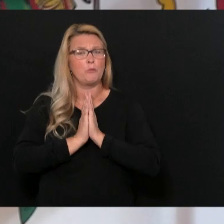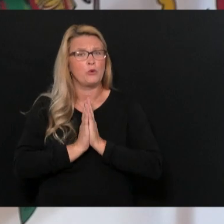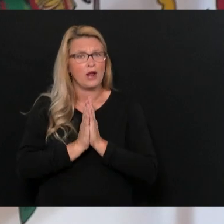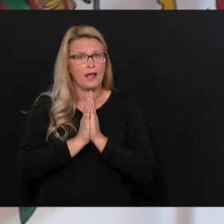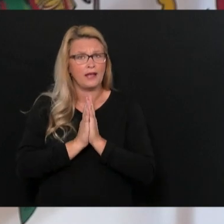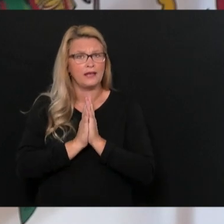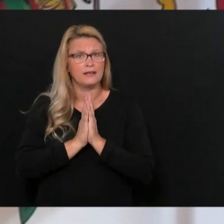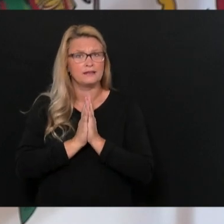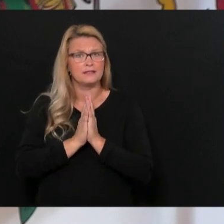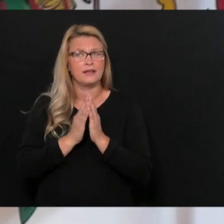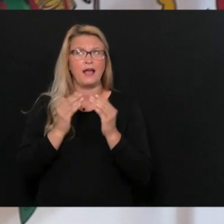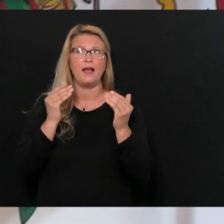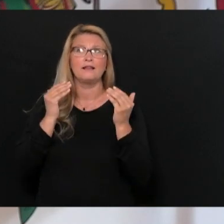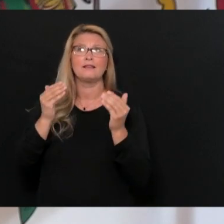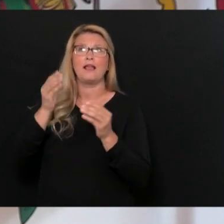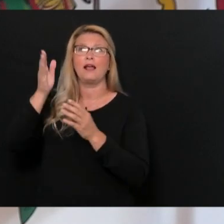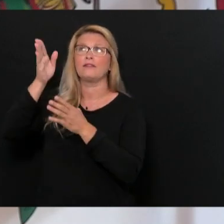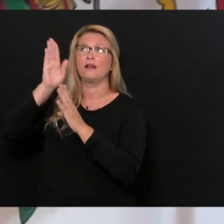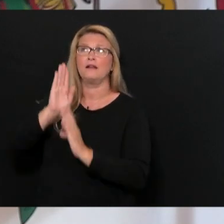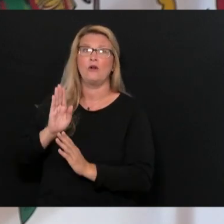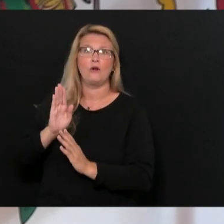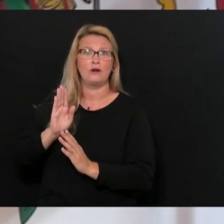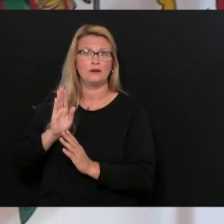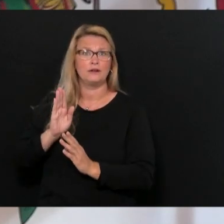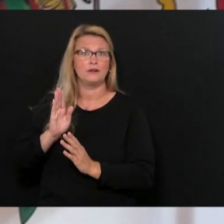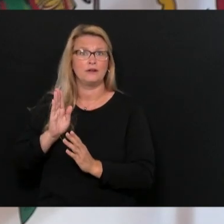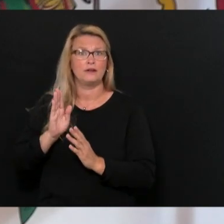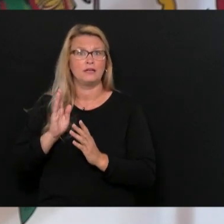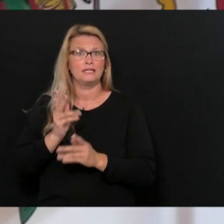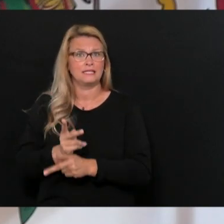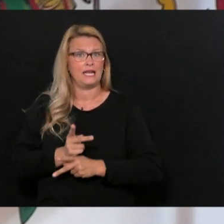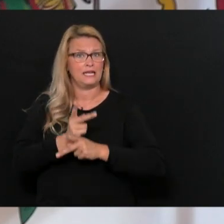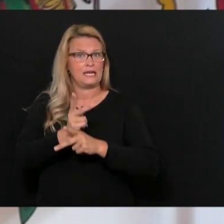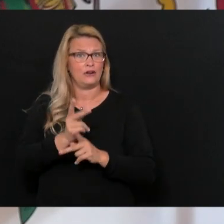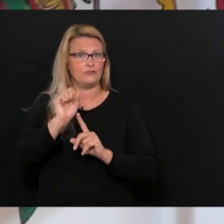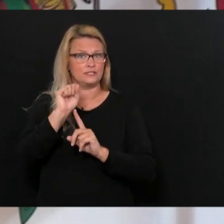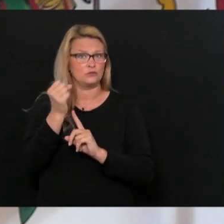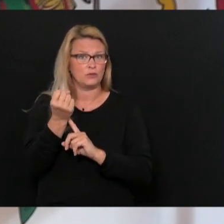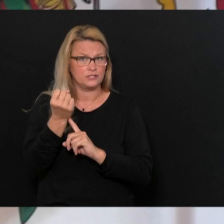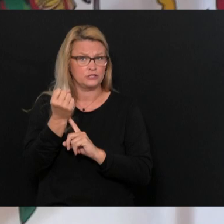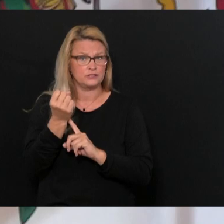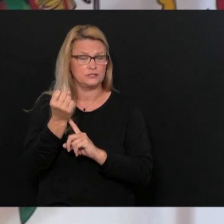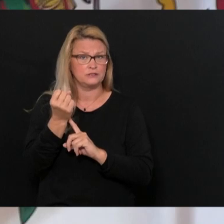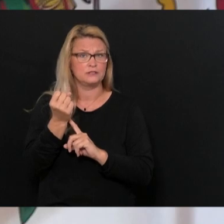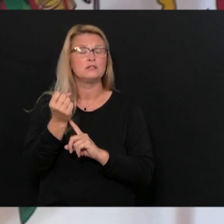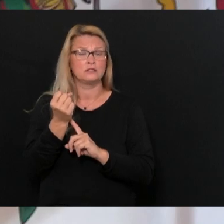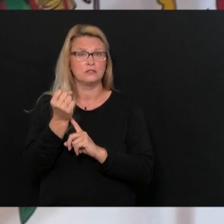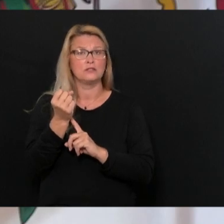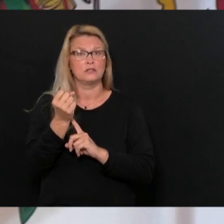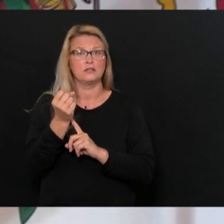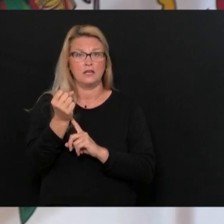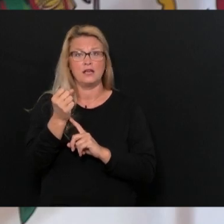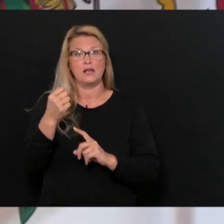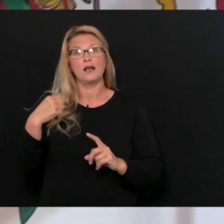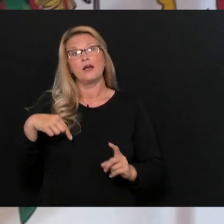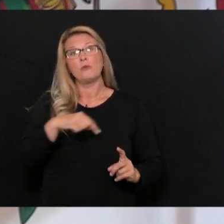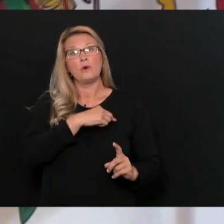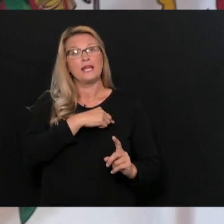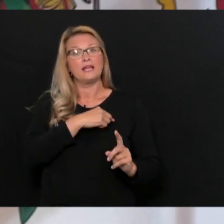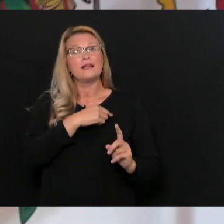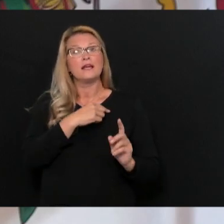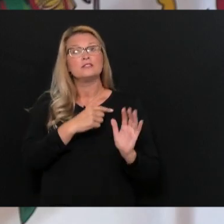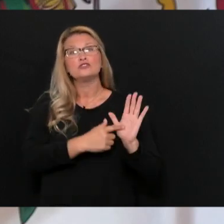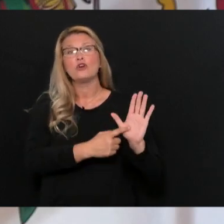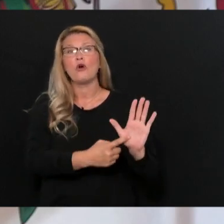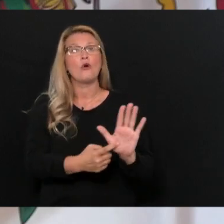Lord above take care of the situation, and we will just show, all of